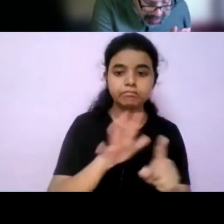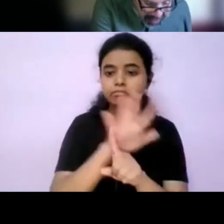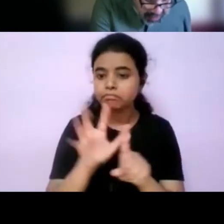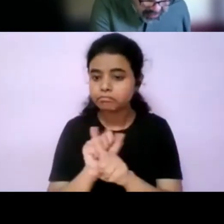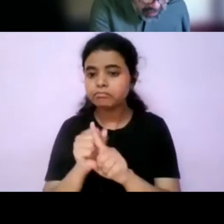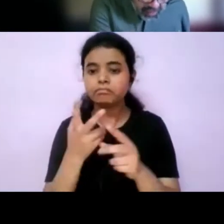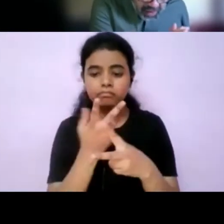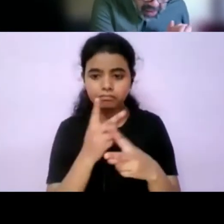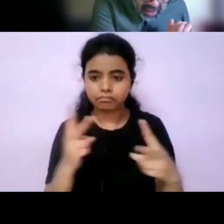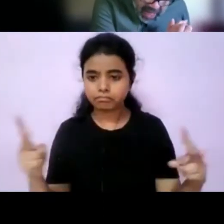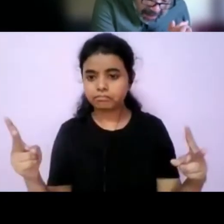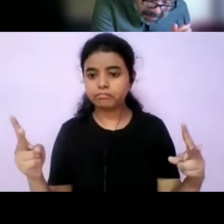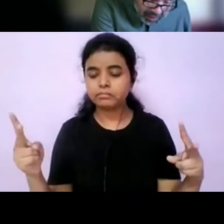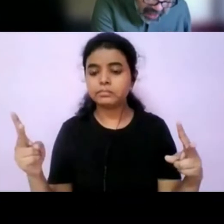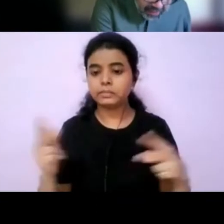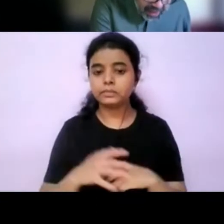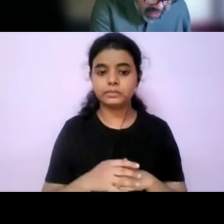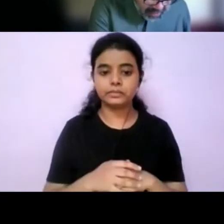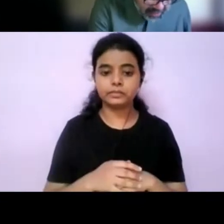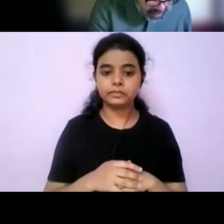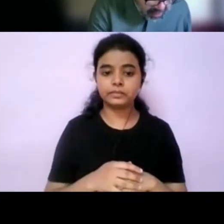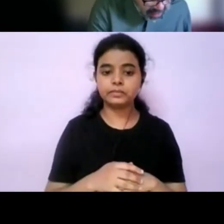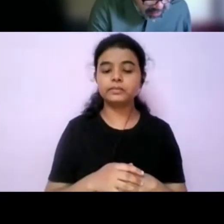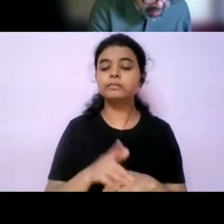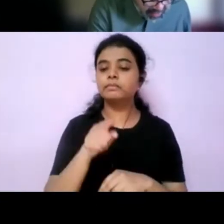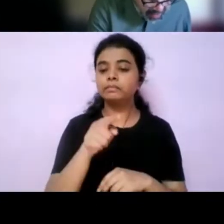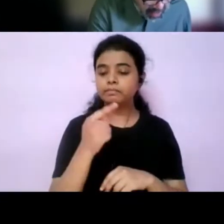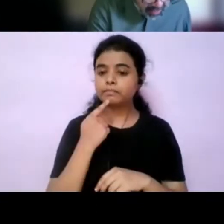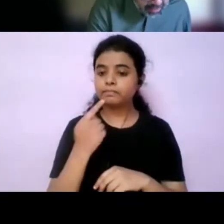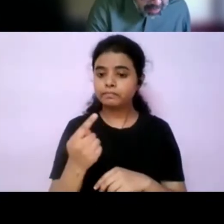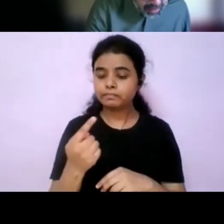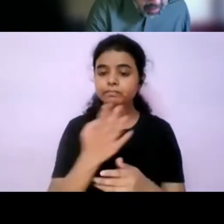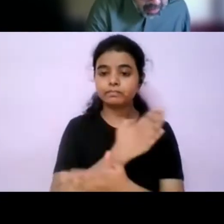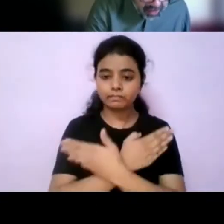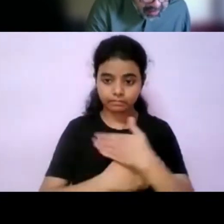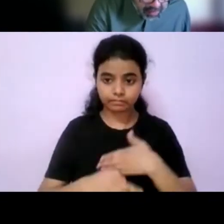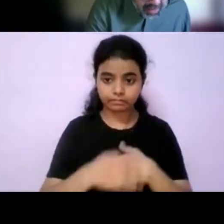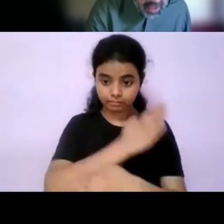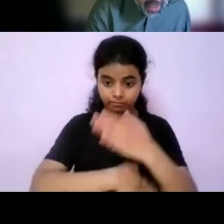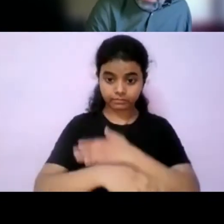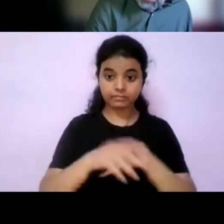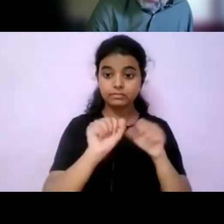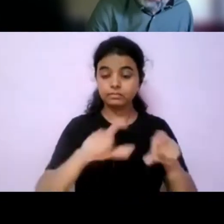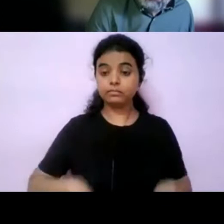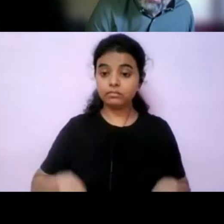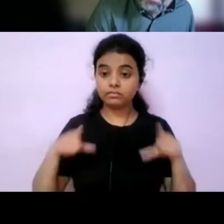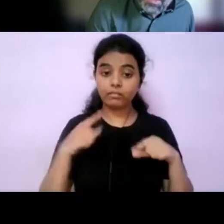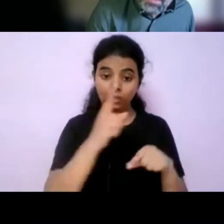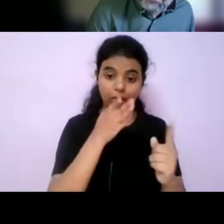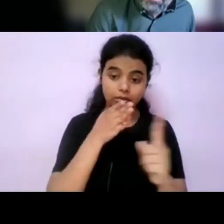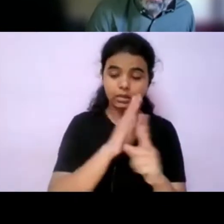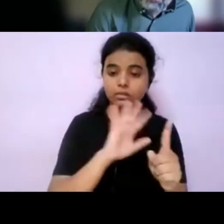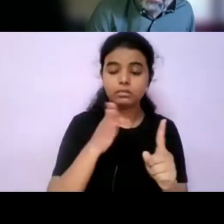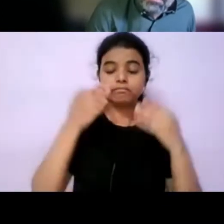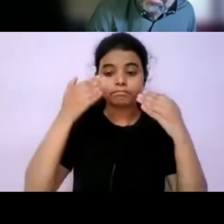It provides a full, more accurate account of disability and the lives of people who are disabled, and points to a future way